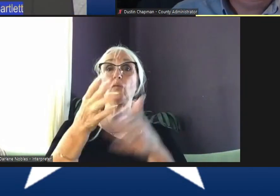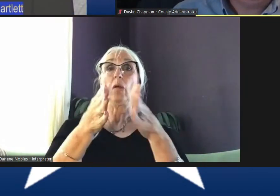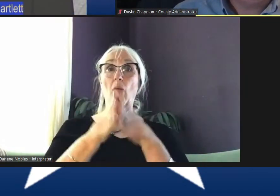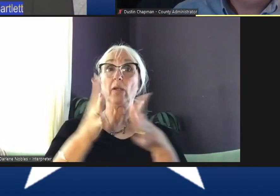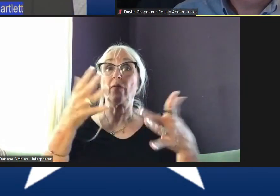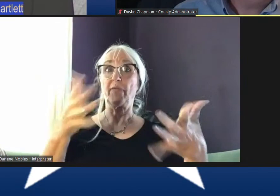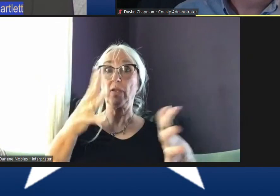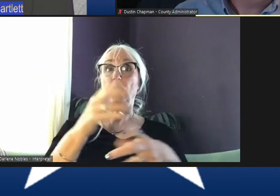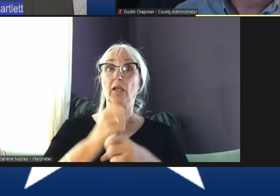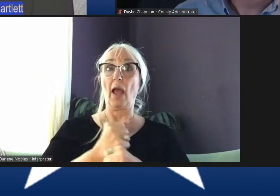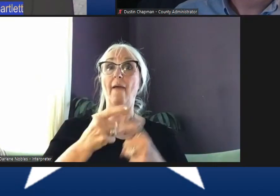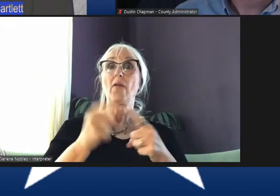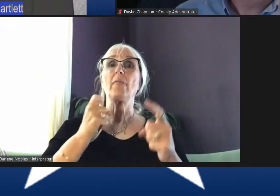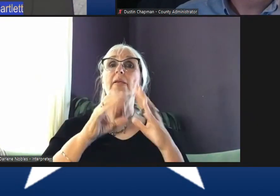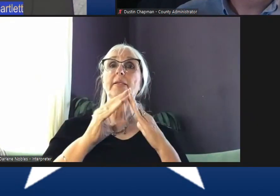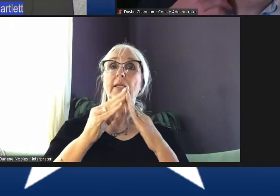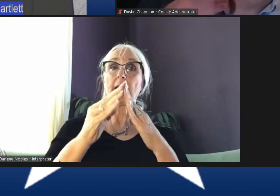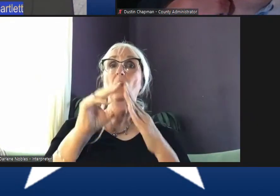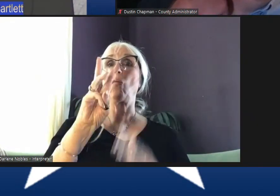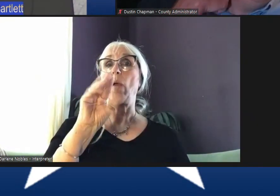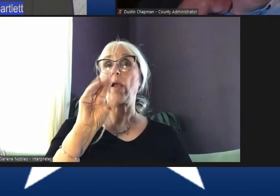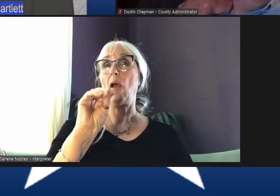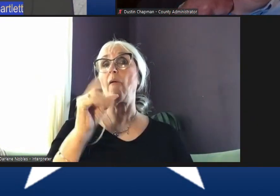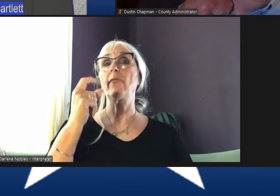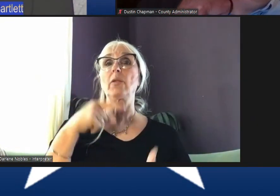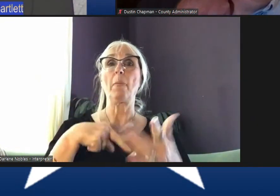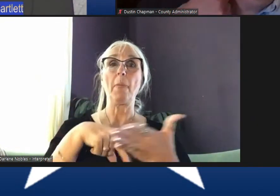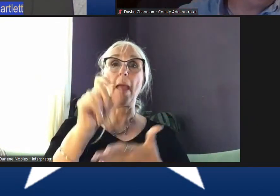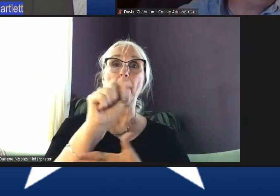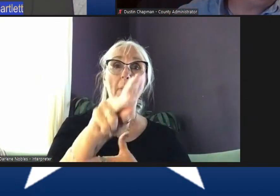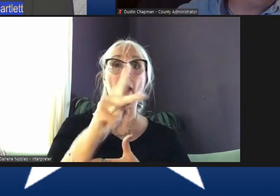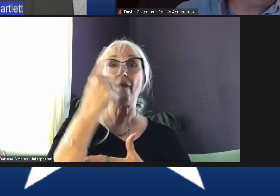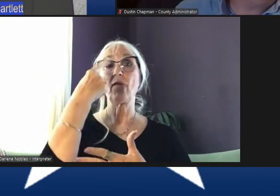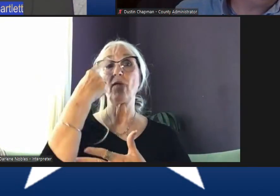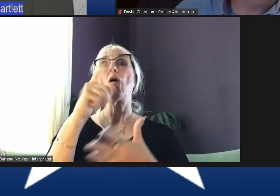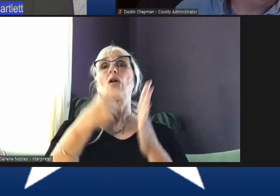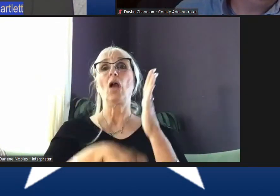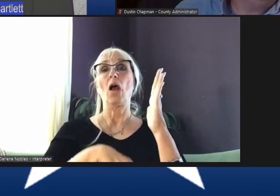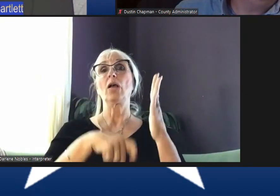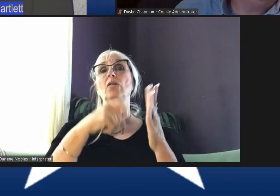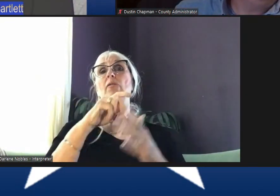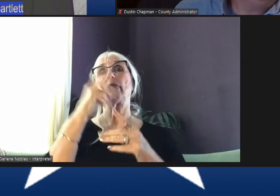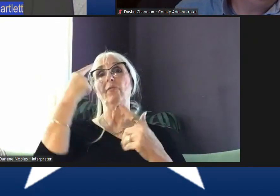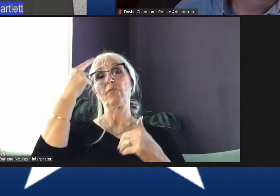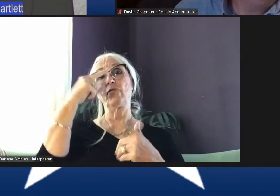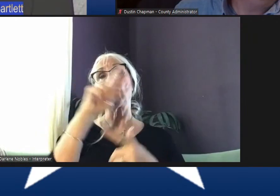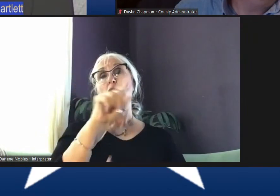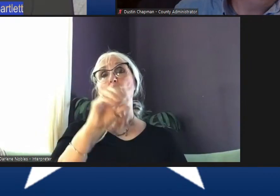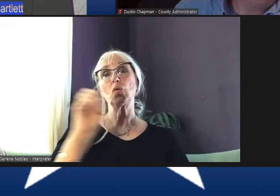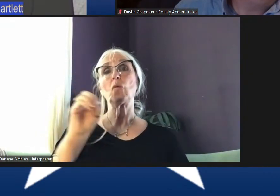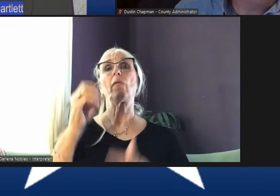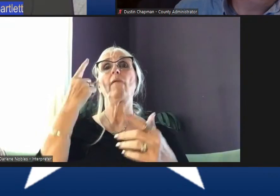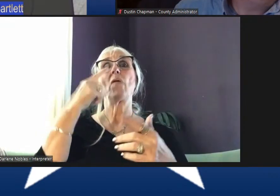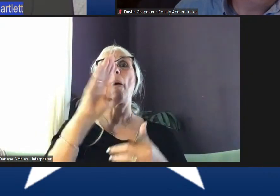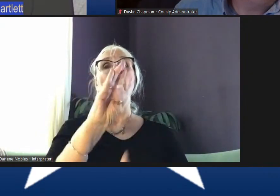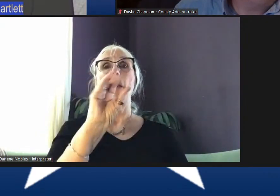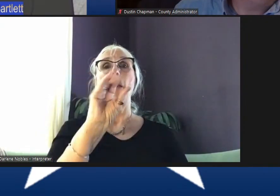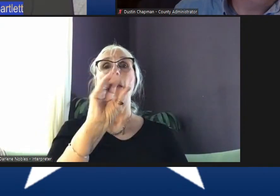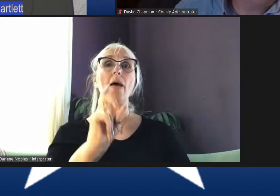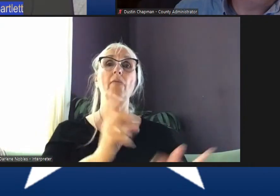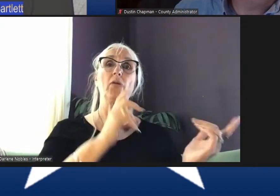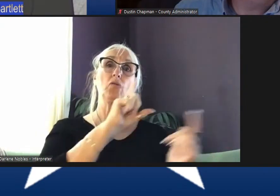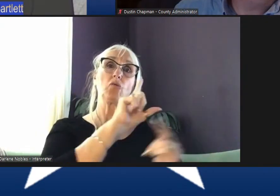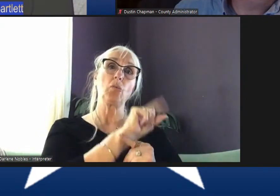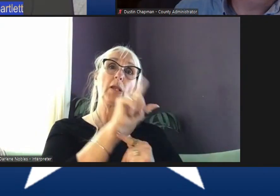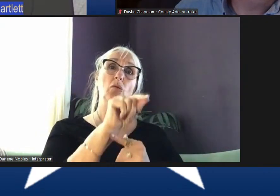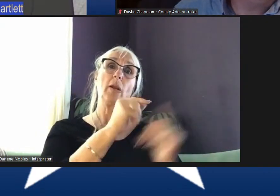of Waco to reimburse them for costs related to the zoo projects that the bond was issued for in 2020.